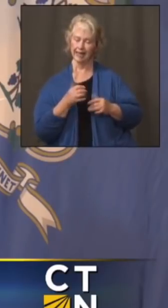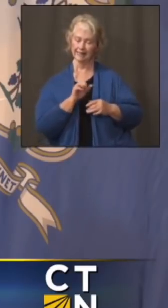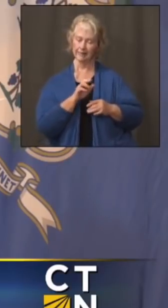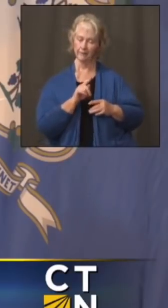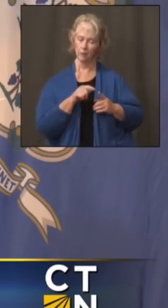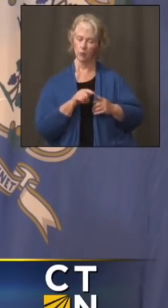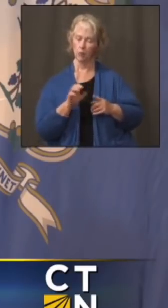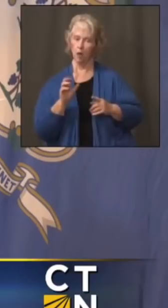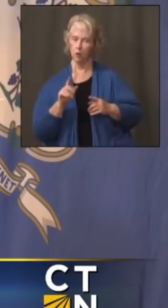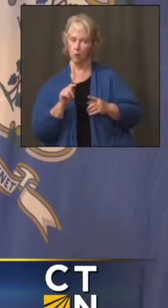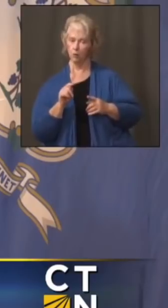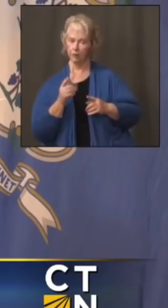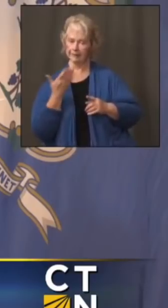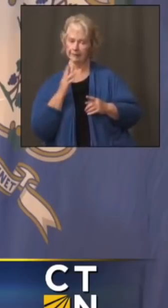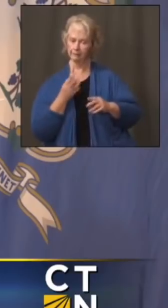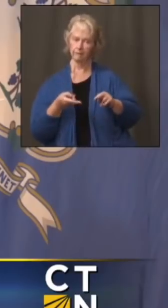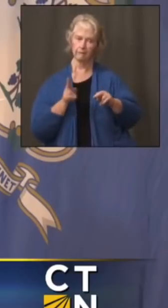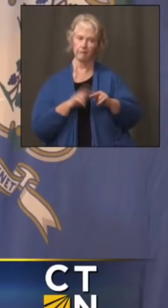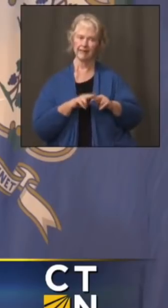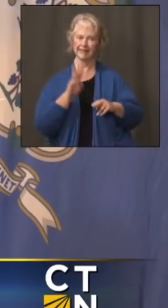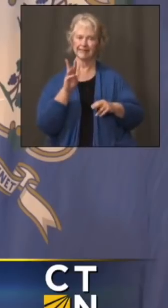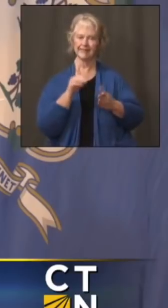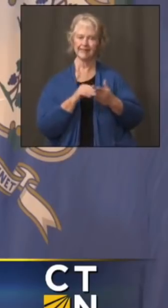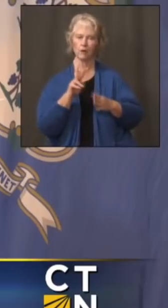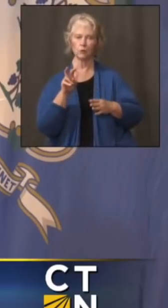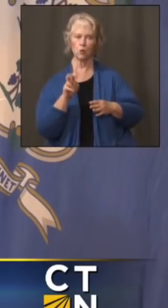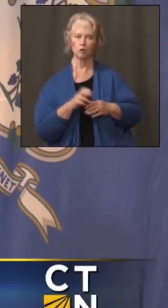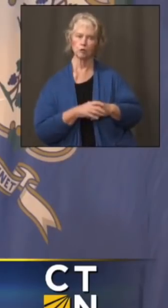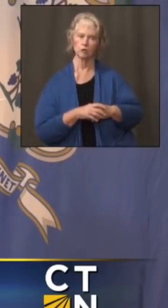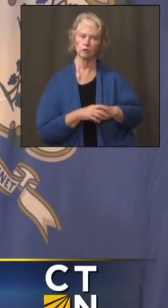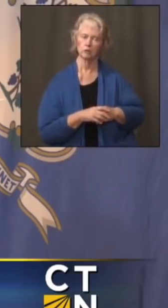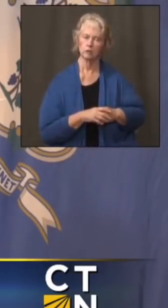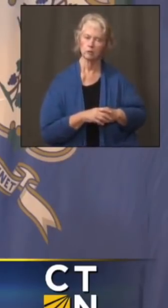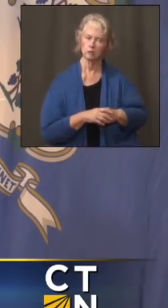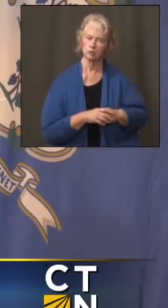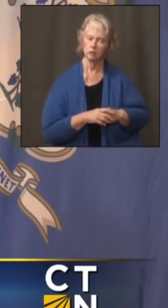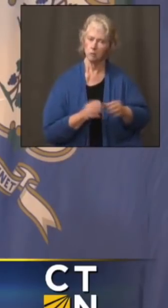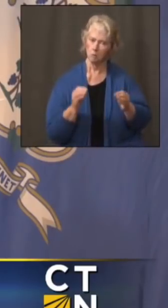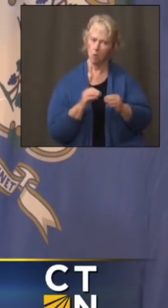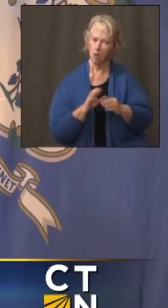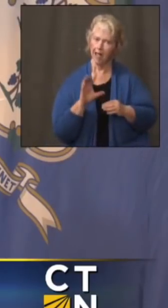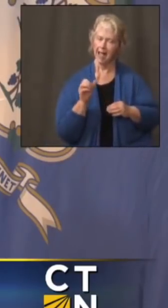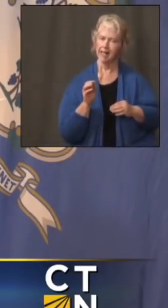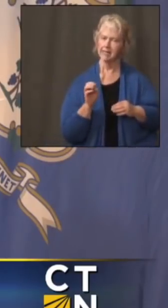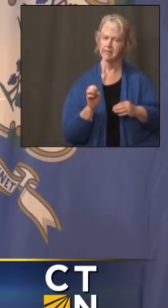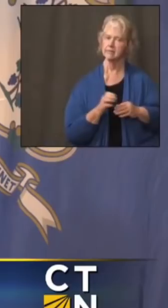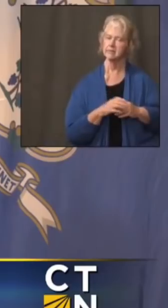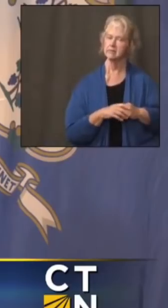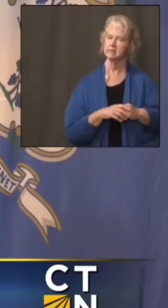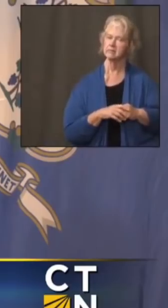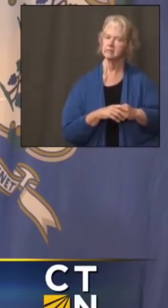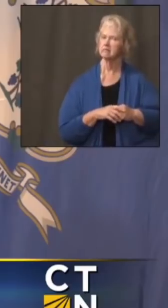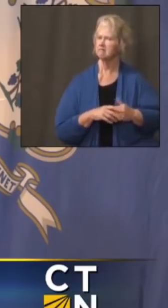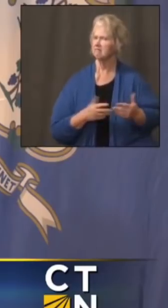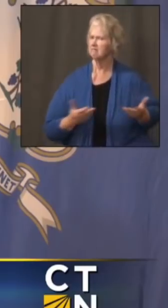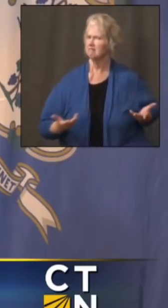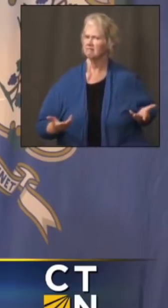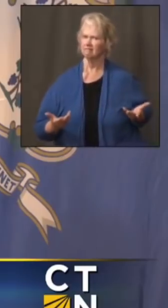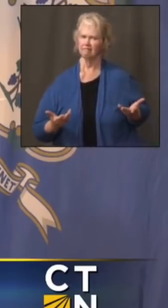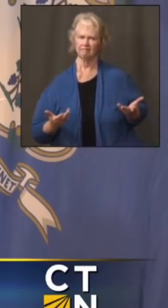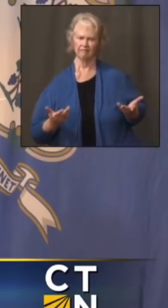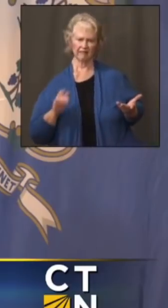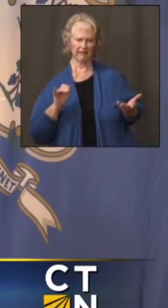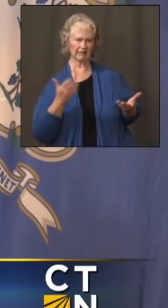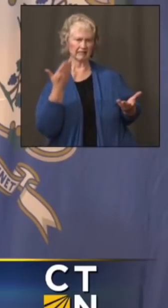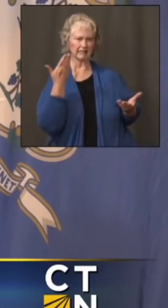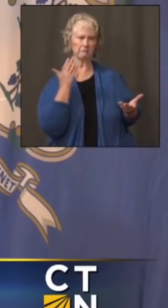of September and now, it's 6,200 plus more cases. Isn't that sort of the sign of